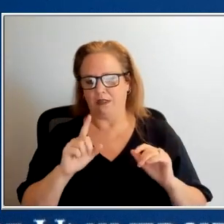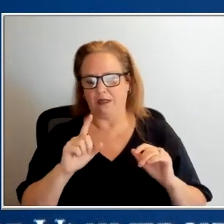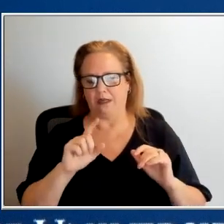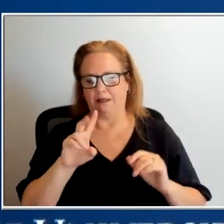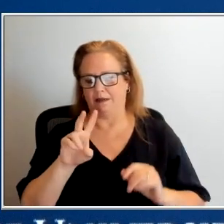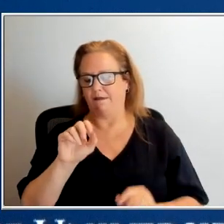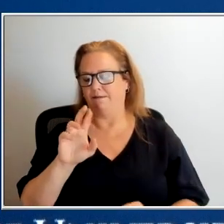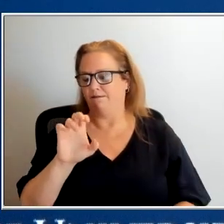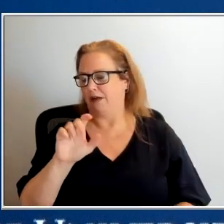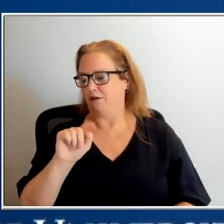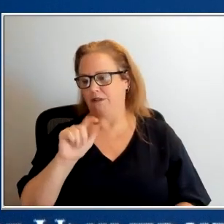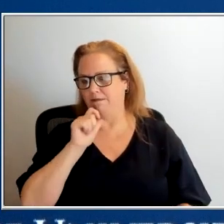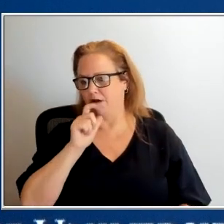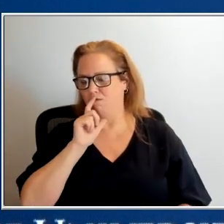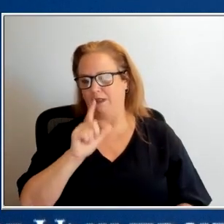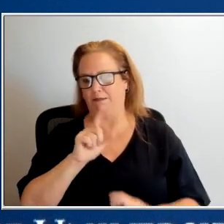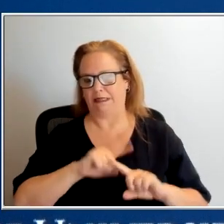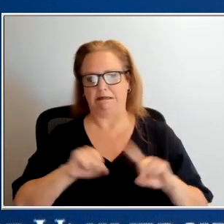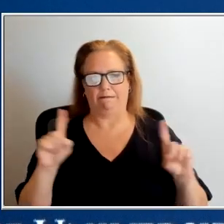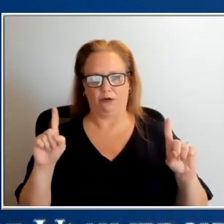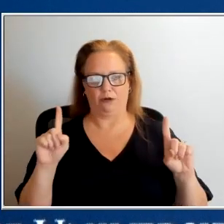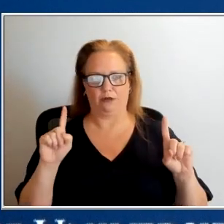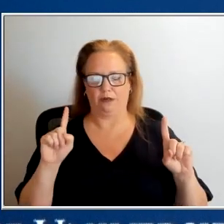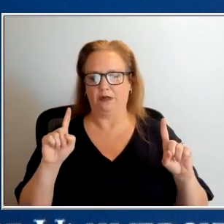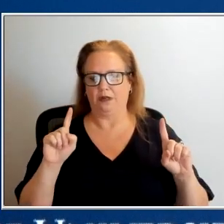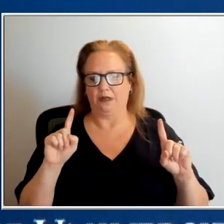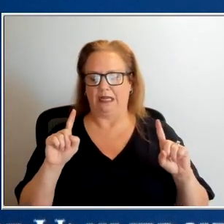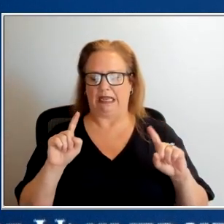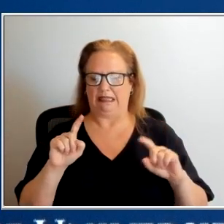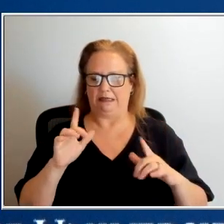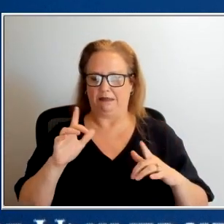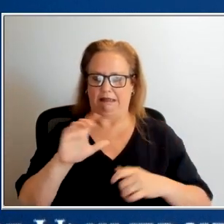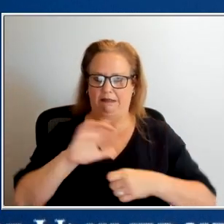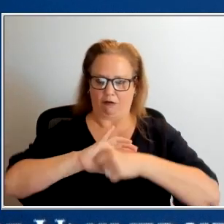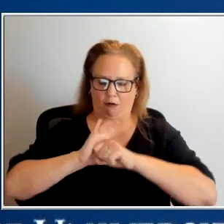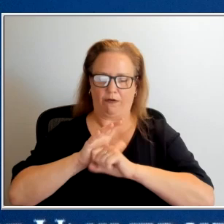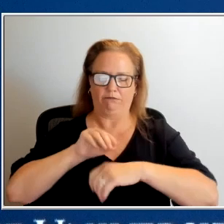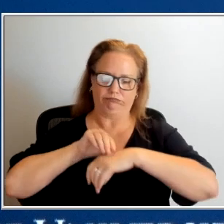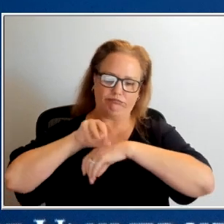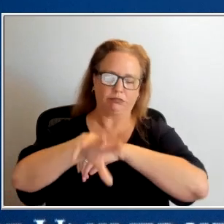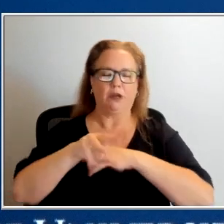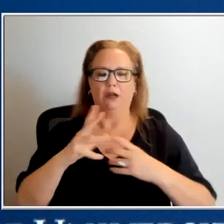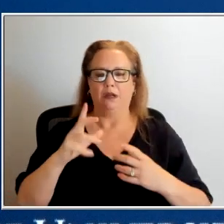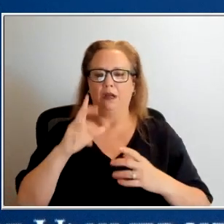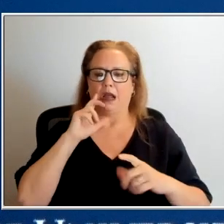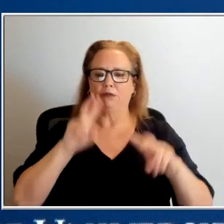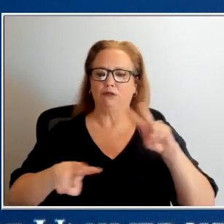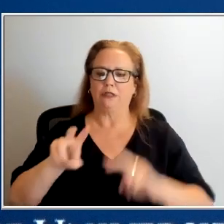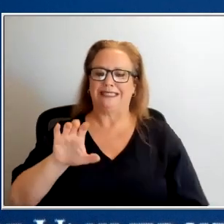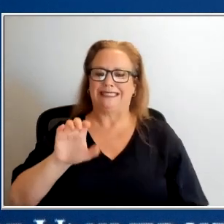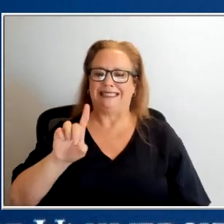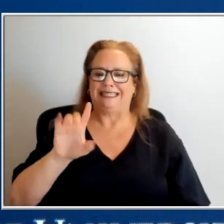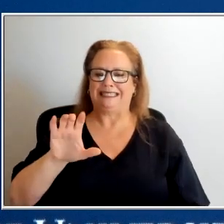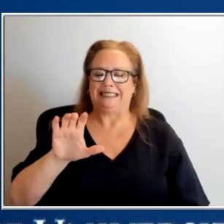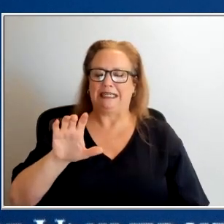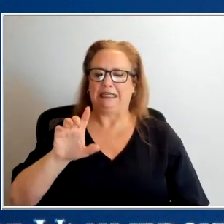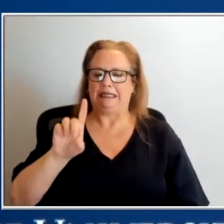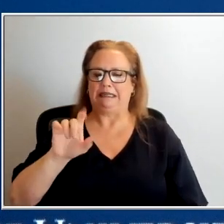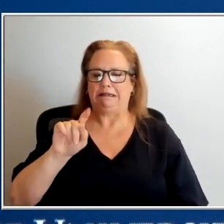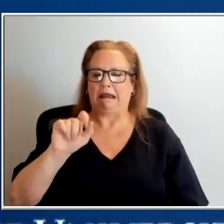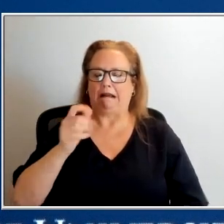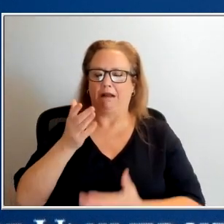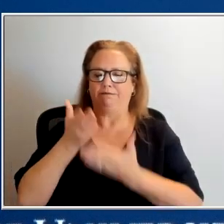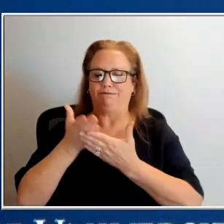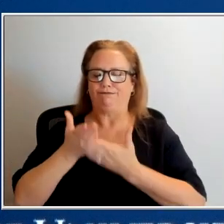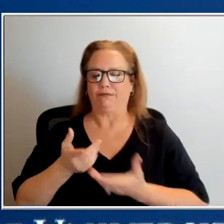haven't really been different in the fundamental disease they cause. I was just looking at the CDC data at this point in time. Obviously,